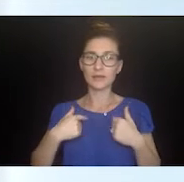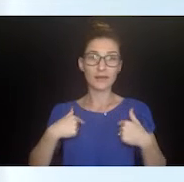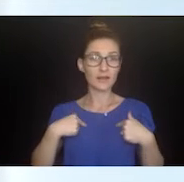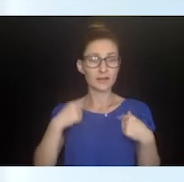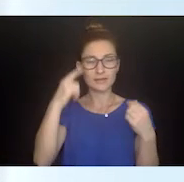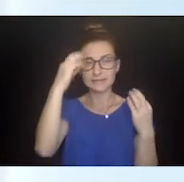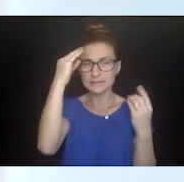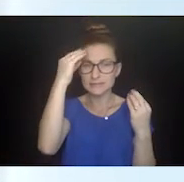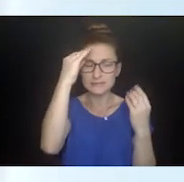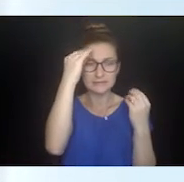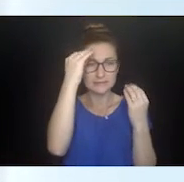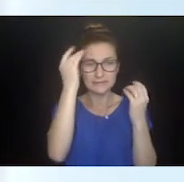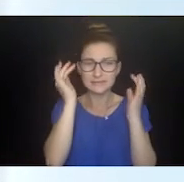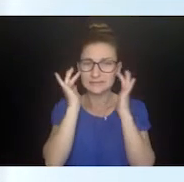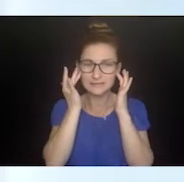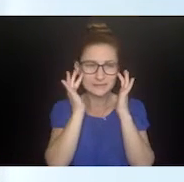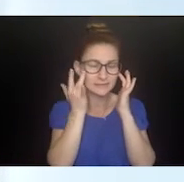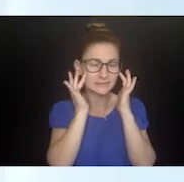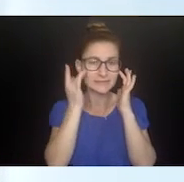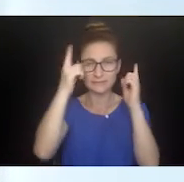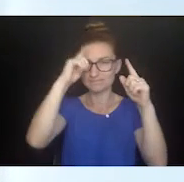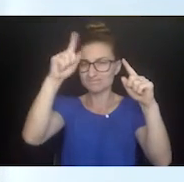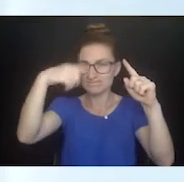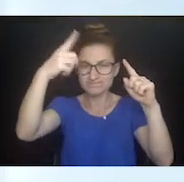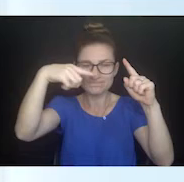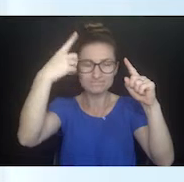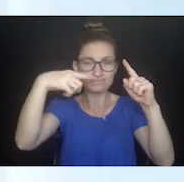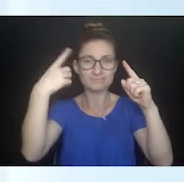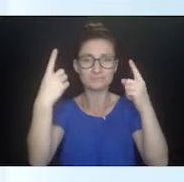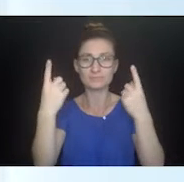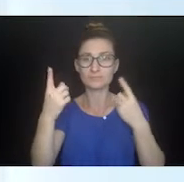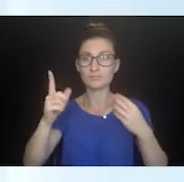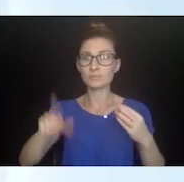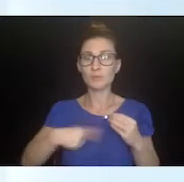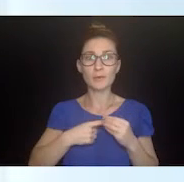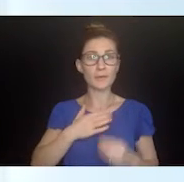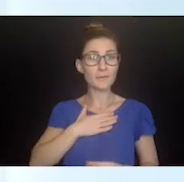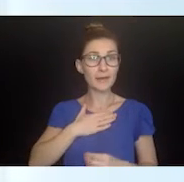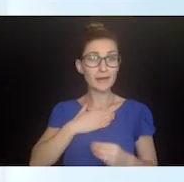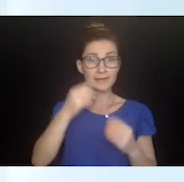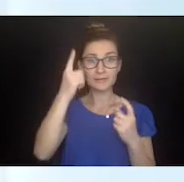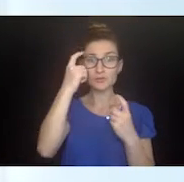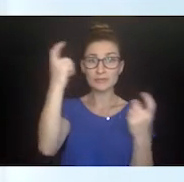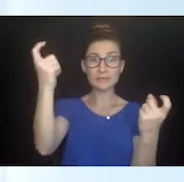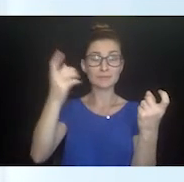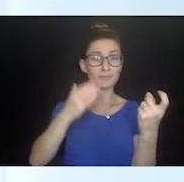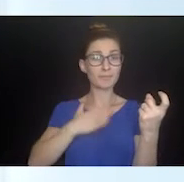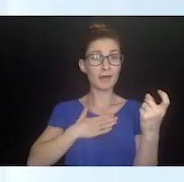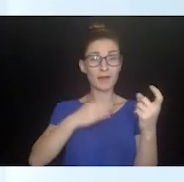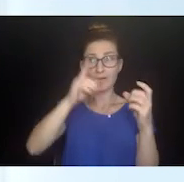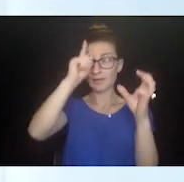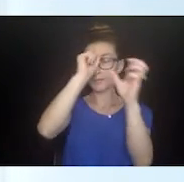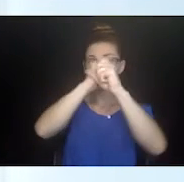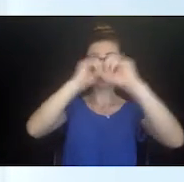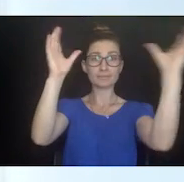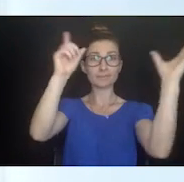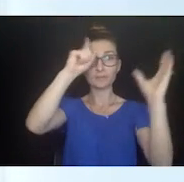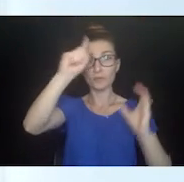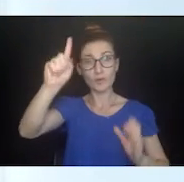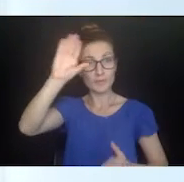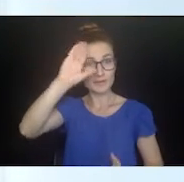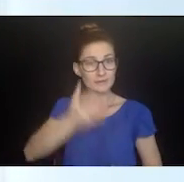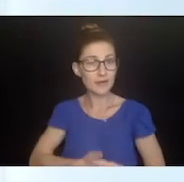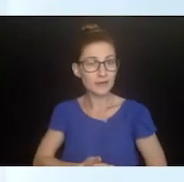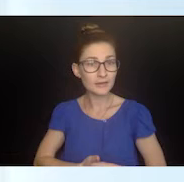so much was going on in my mind. What about my dreams for my baby?